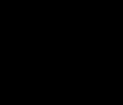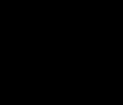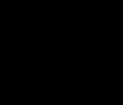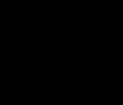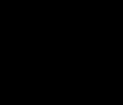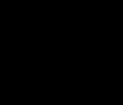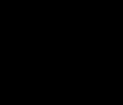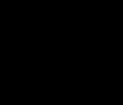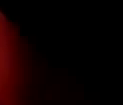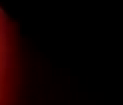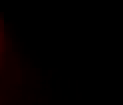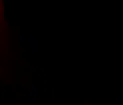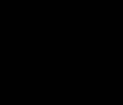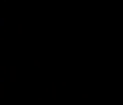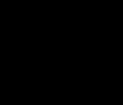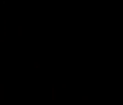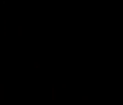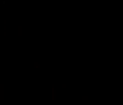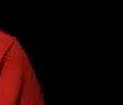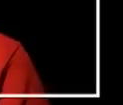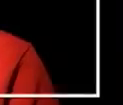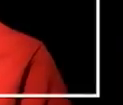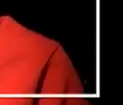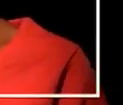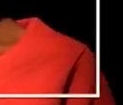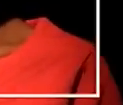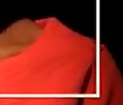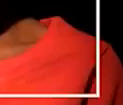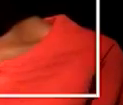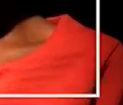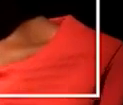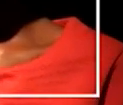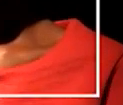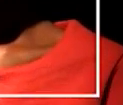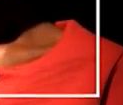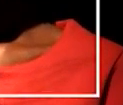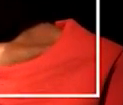Catch E-Magazine at this time only on Metropole Television.